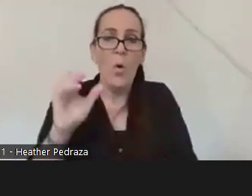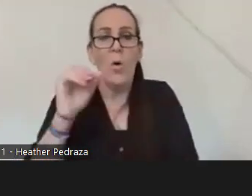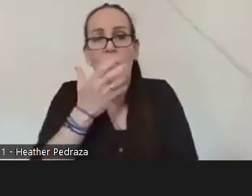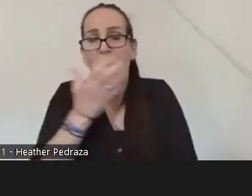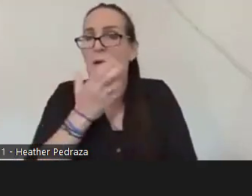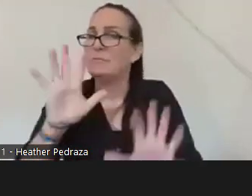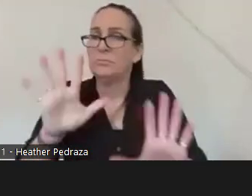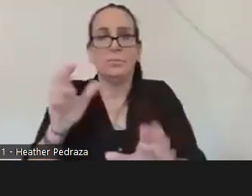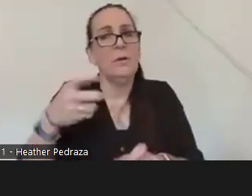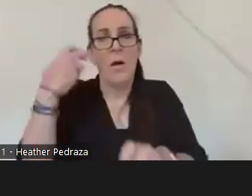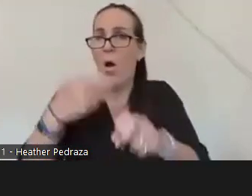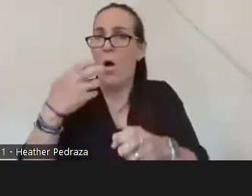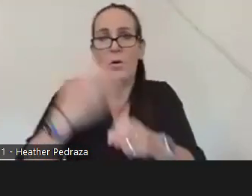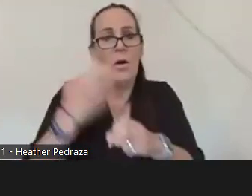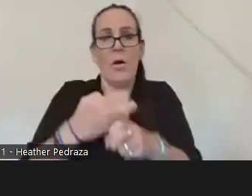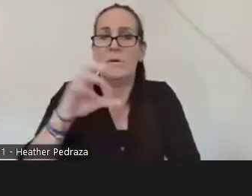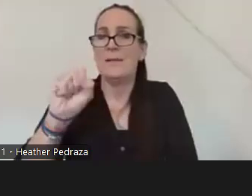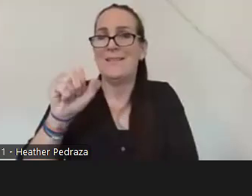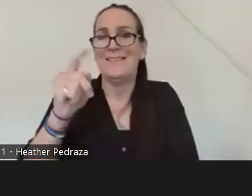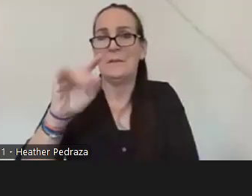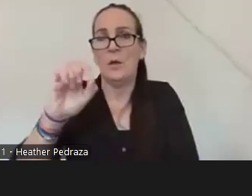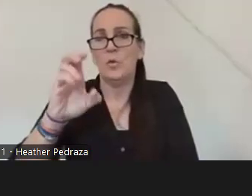doesn't happen easily.